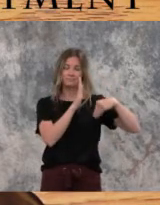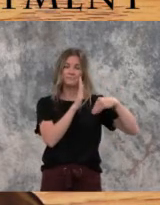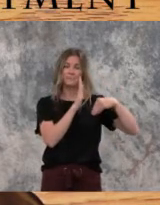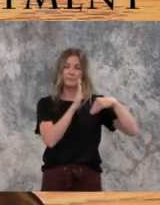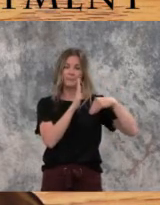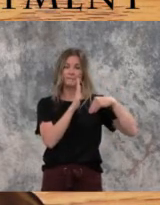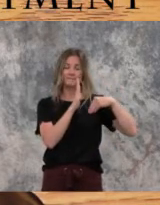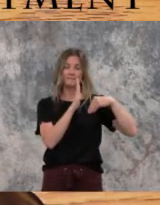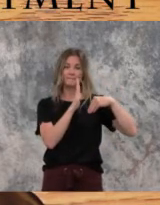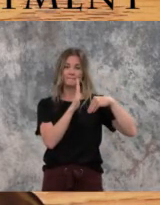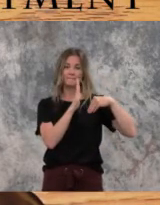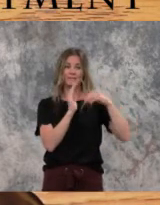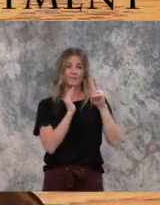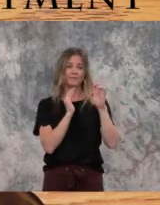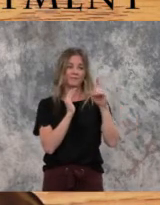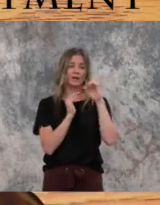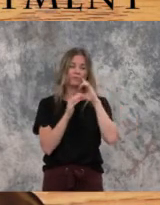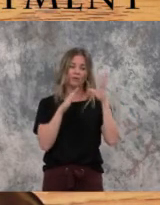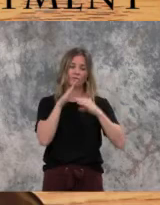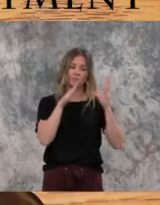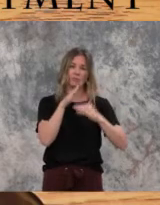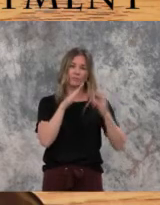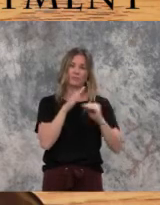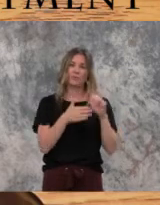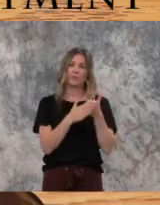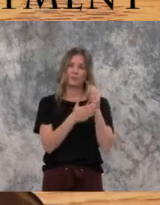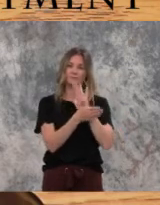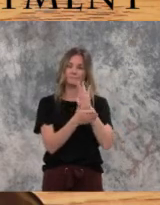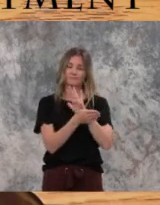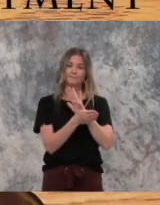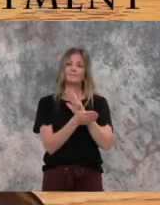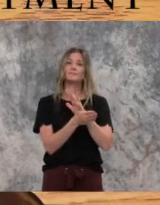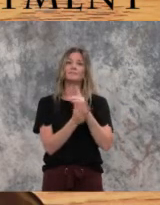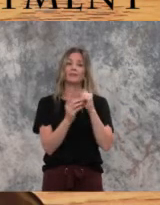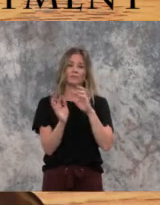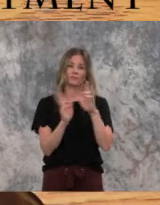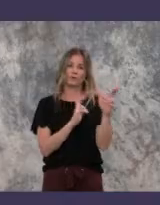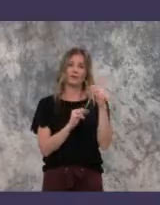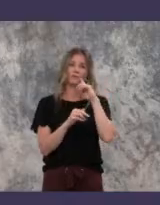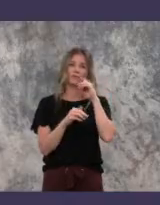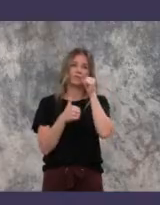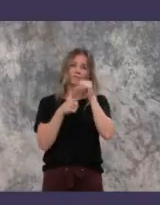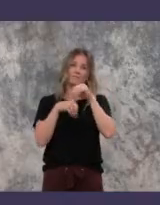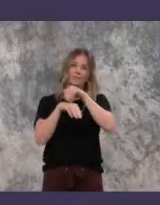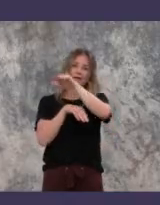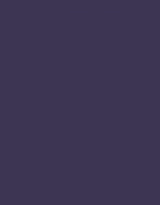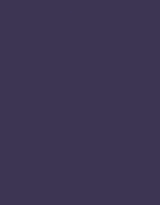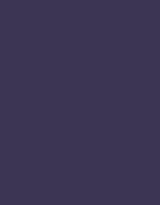VAD will photocopy all the documentation and get it ready for mailing.